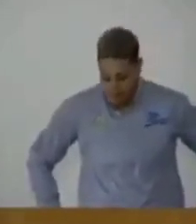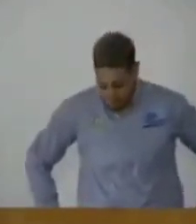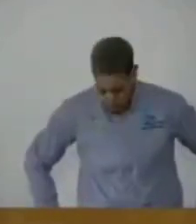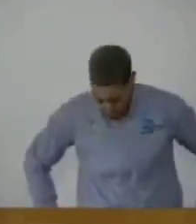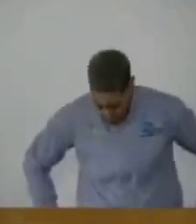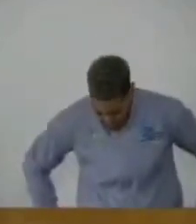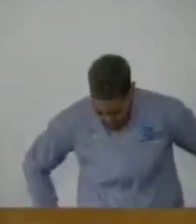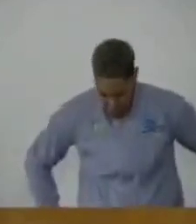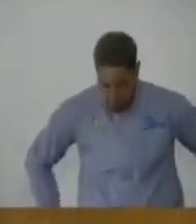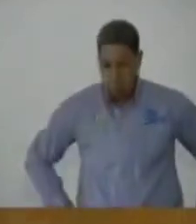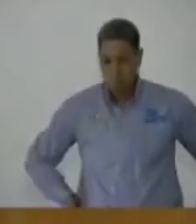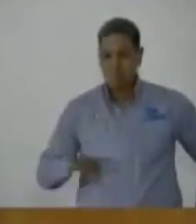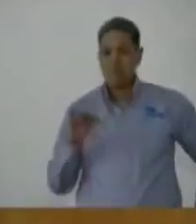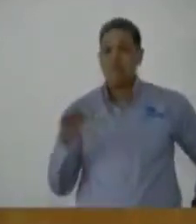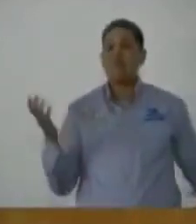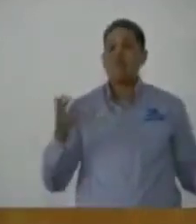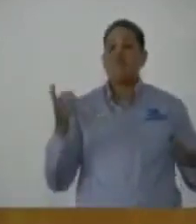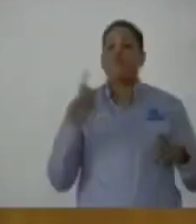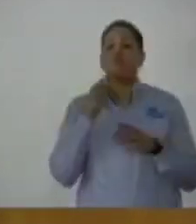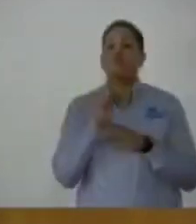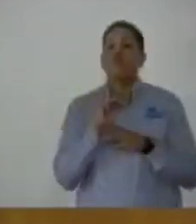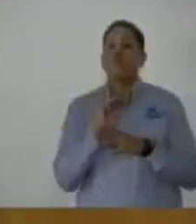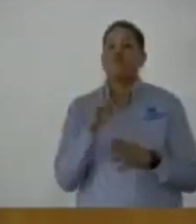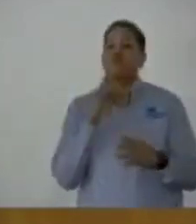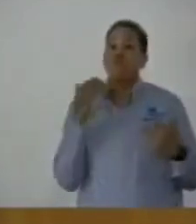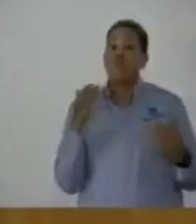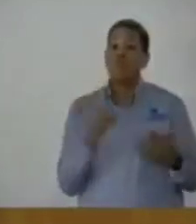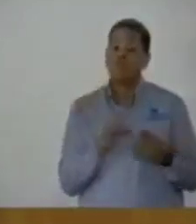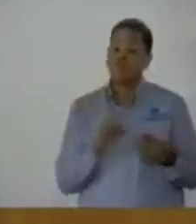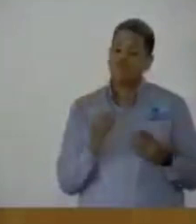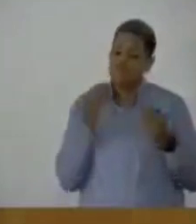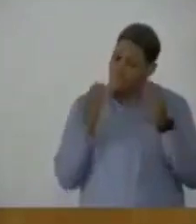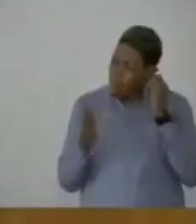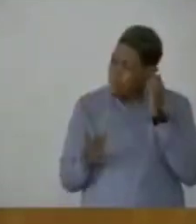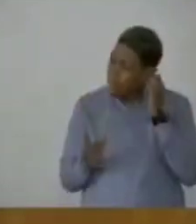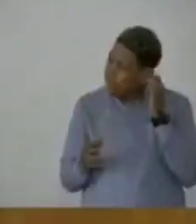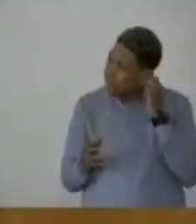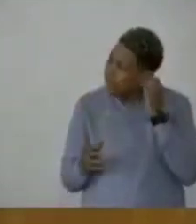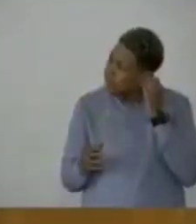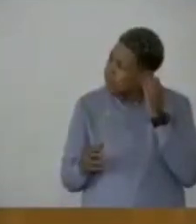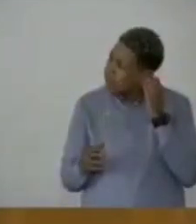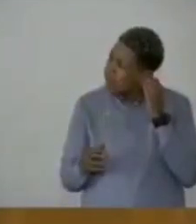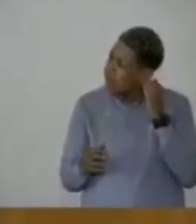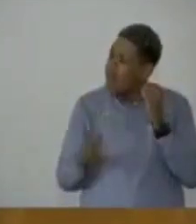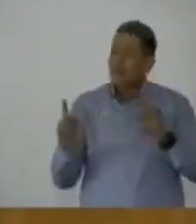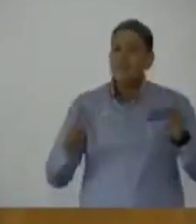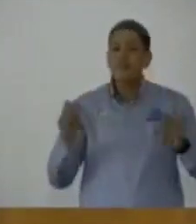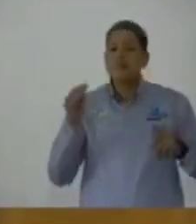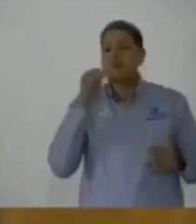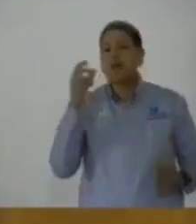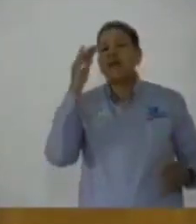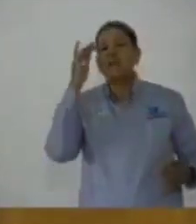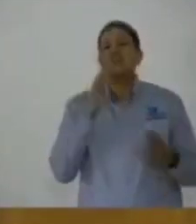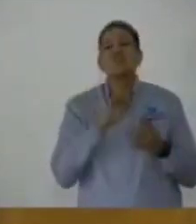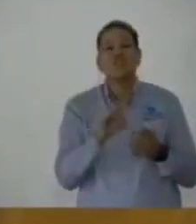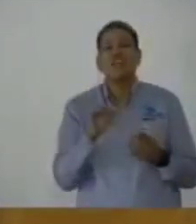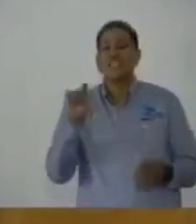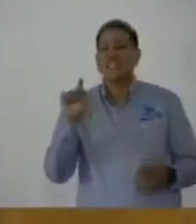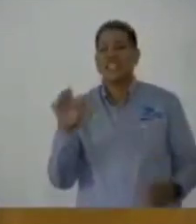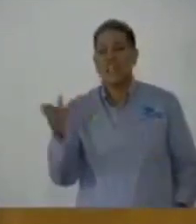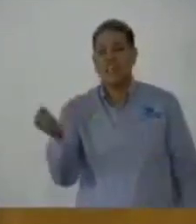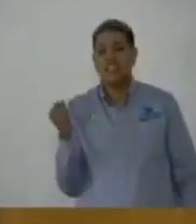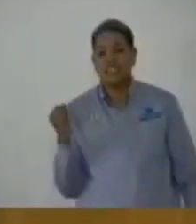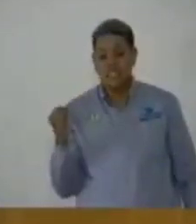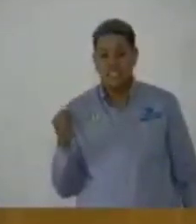So that is what the minister goes on. But the people are not concerned, Senator Bunting, about tax revenues.